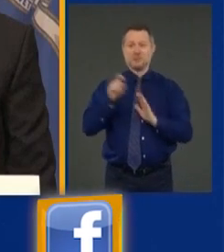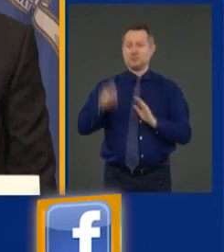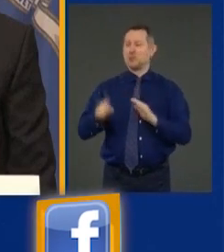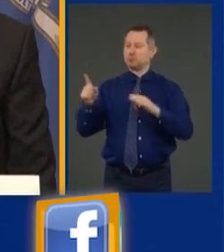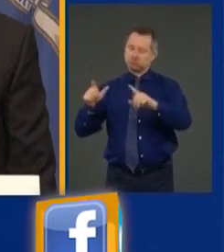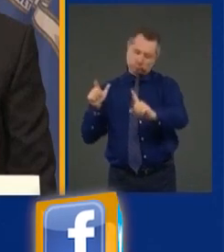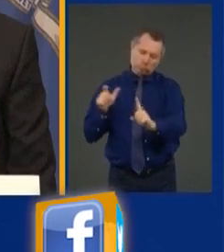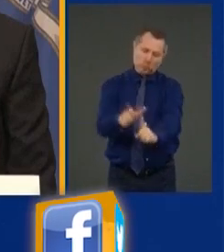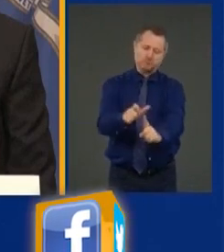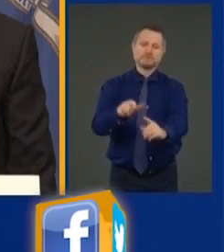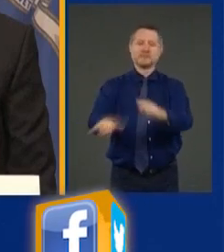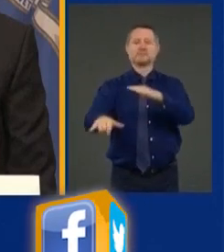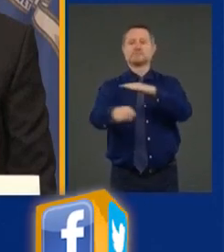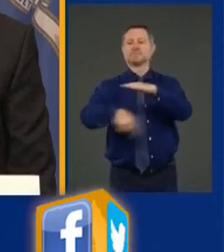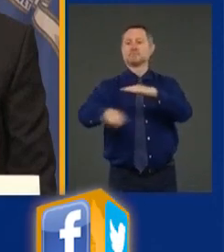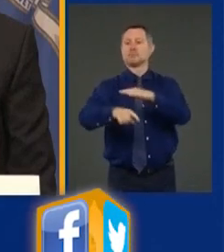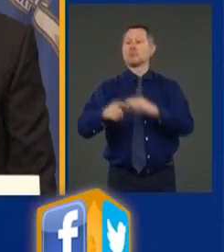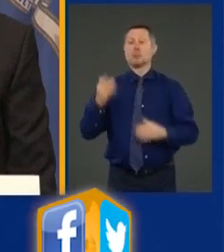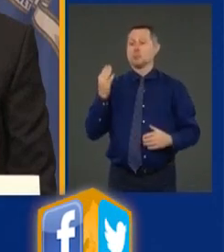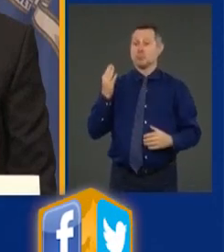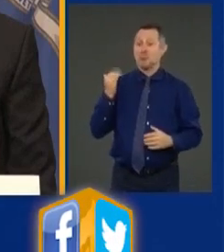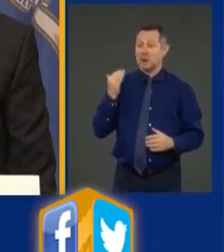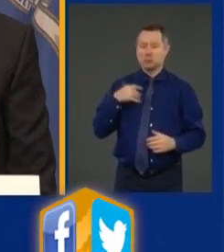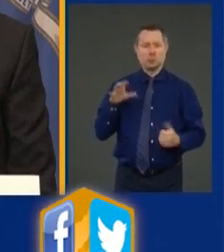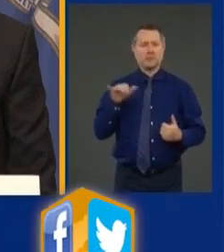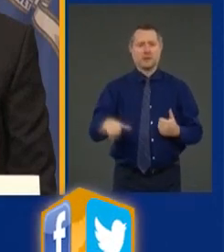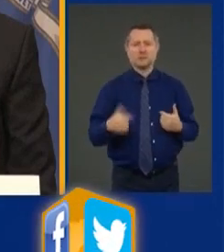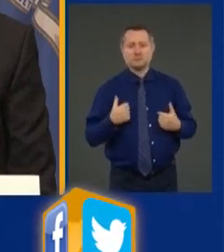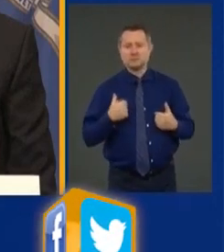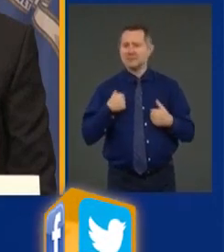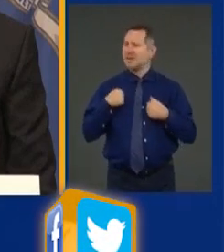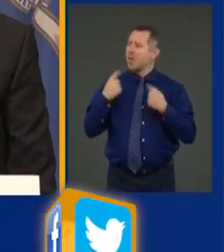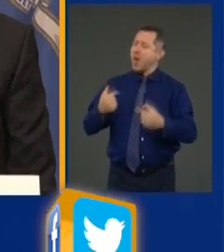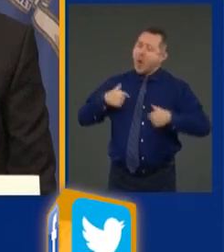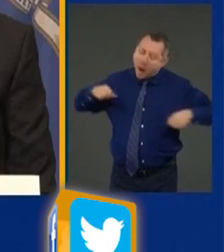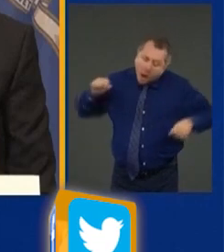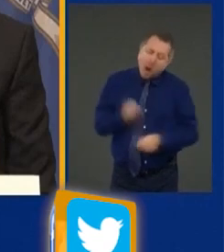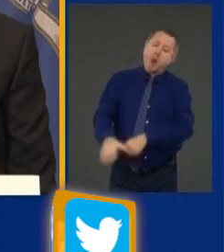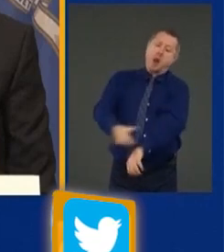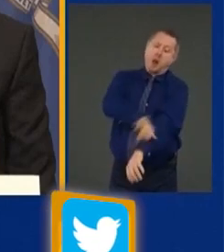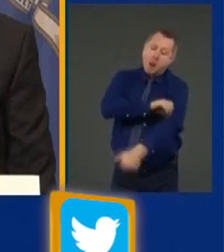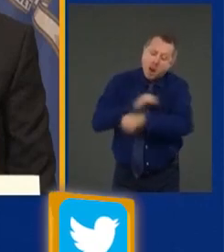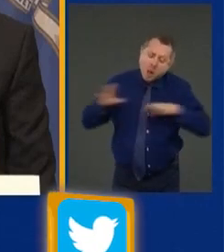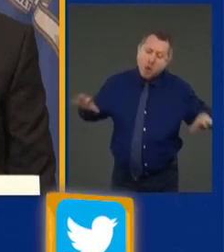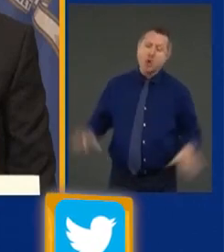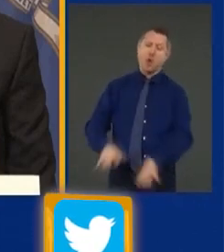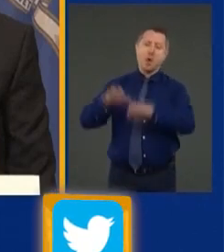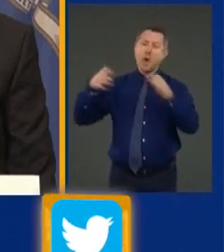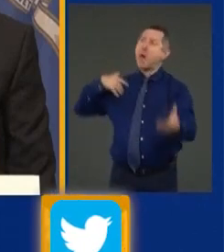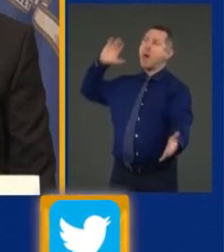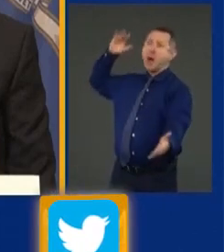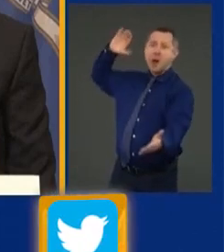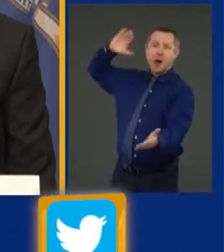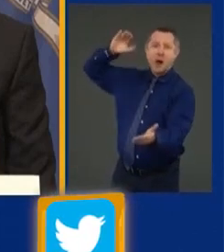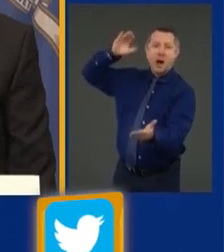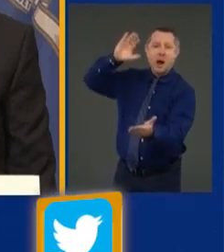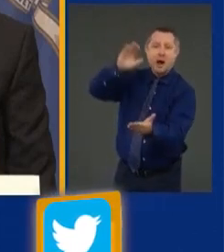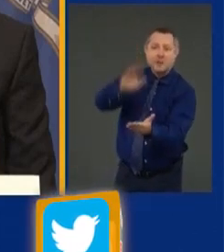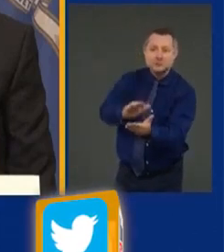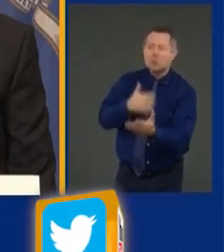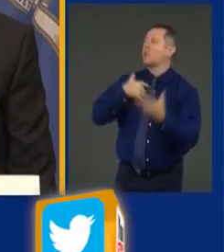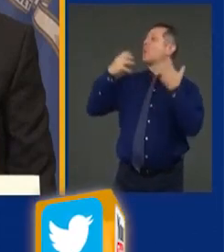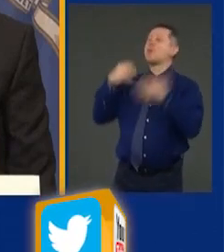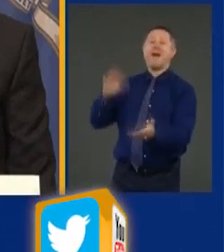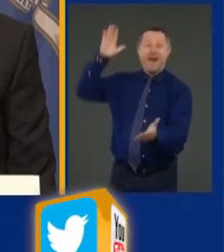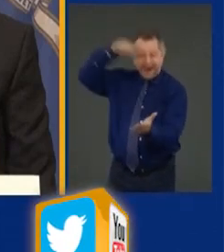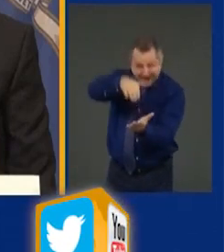the simple reason that we worked very hard to get the viral transmission rate down. We don't want to see it go up because a lot of people come